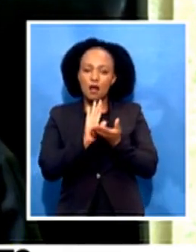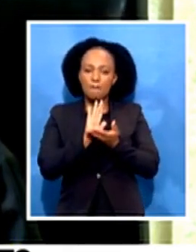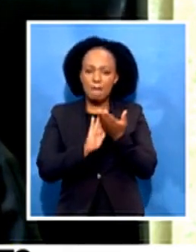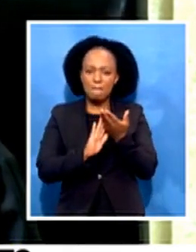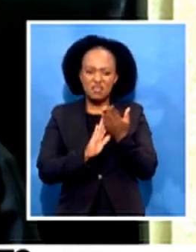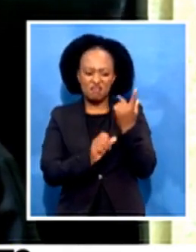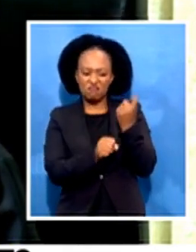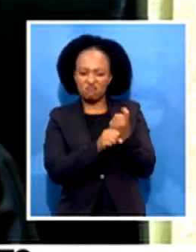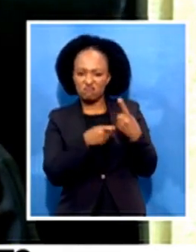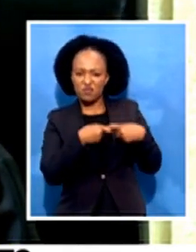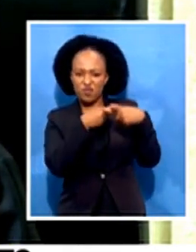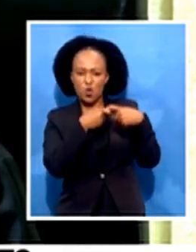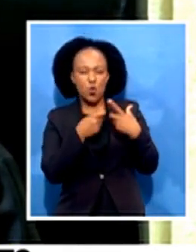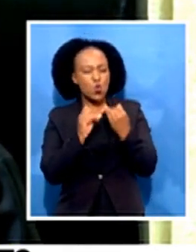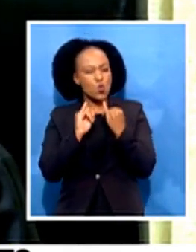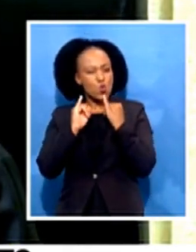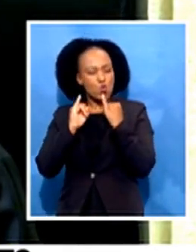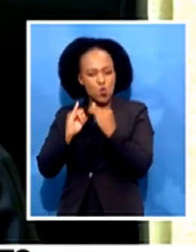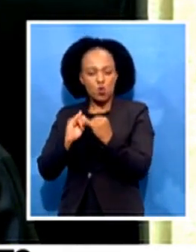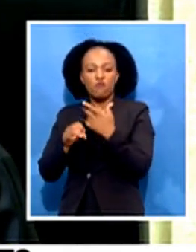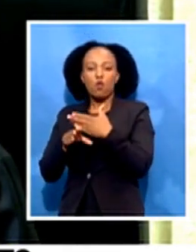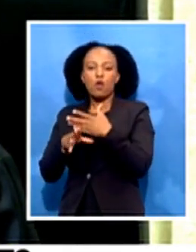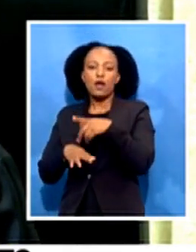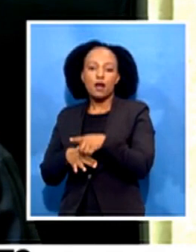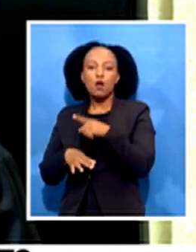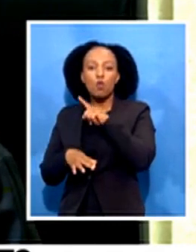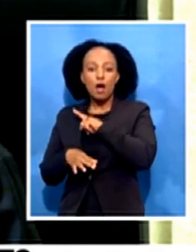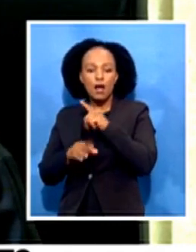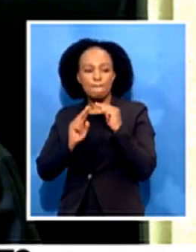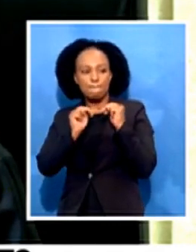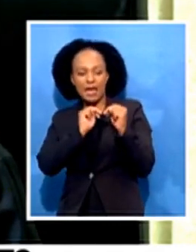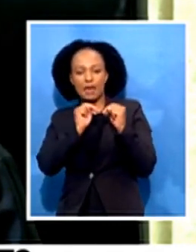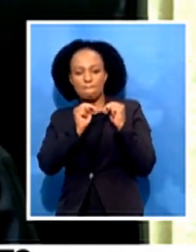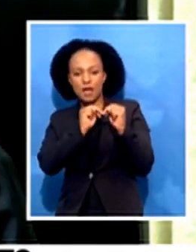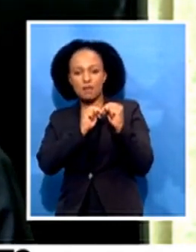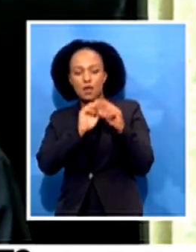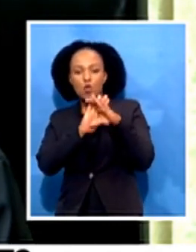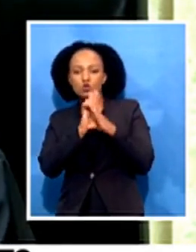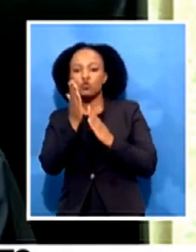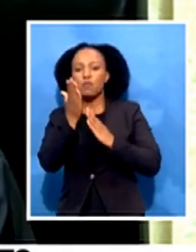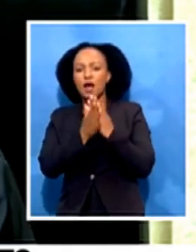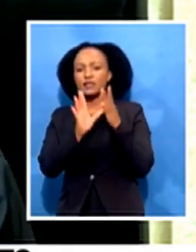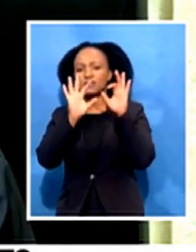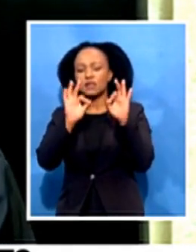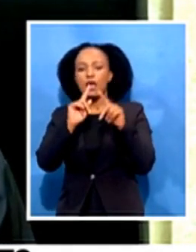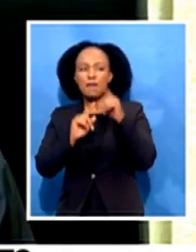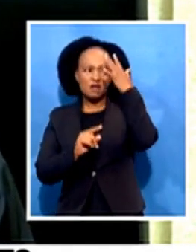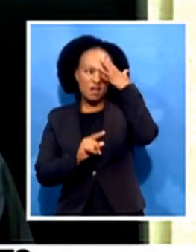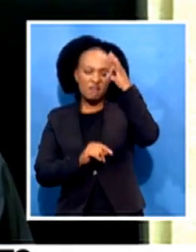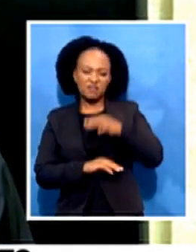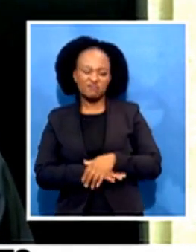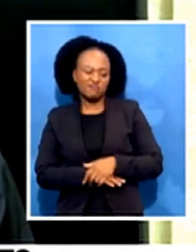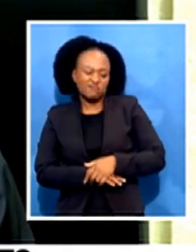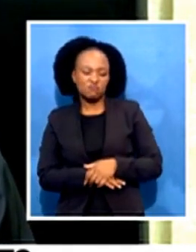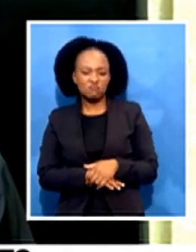is a constitutional right, yet this government has gone out on its way to undermine it by abandoning the legally